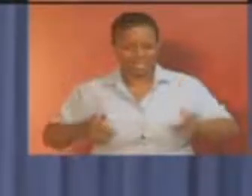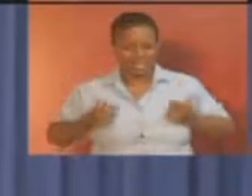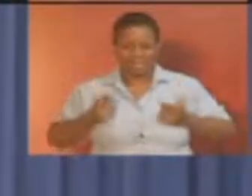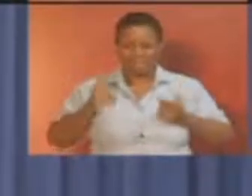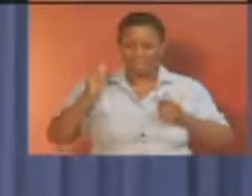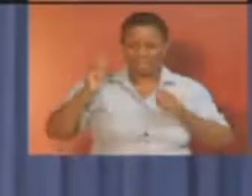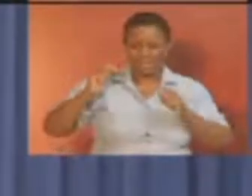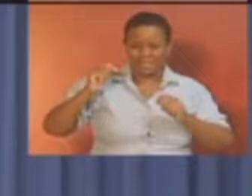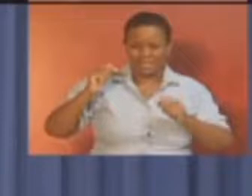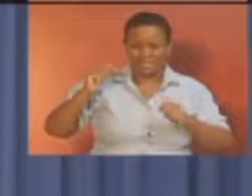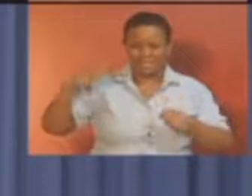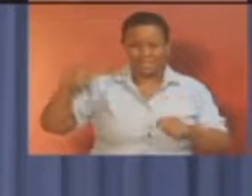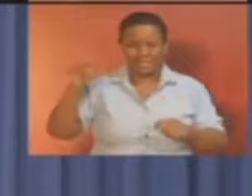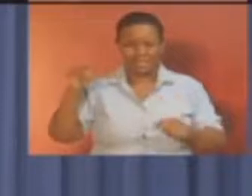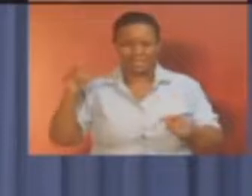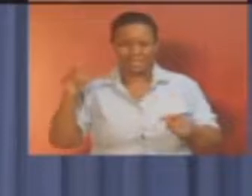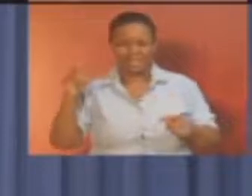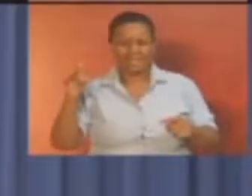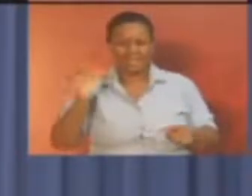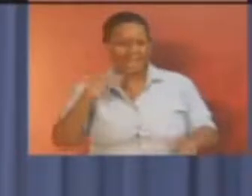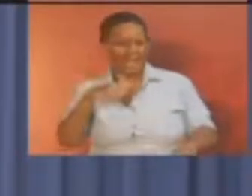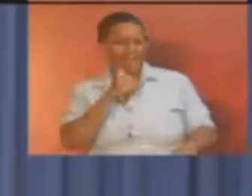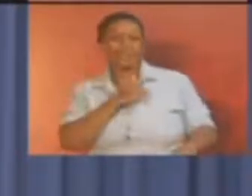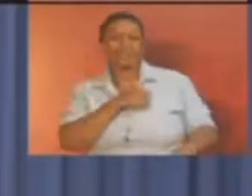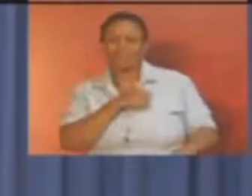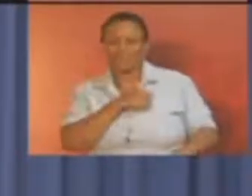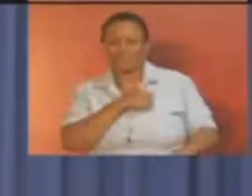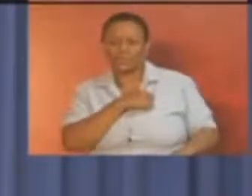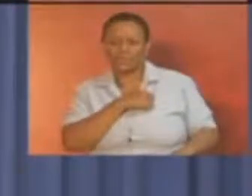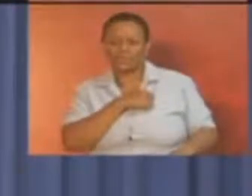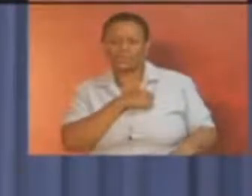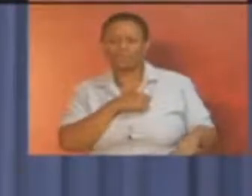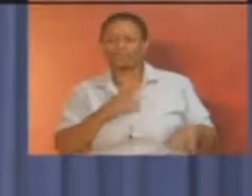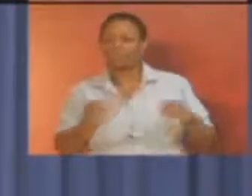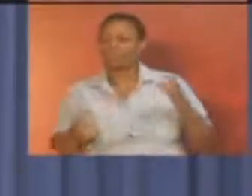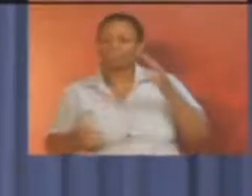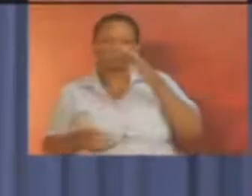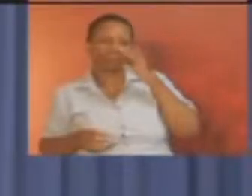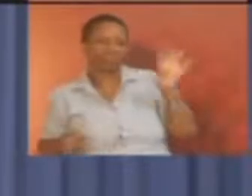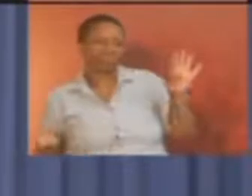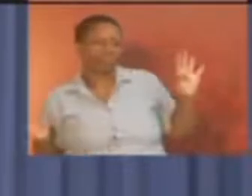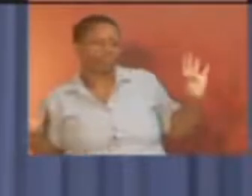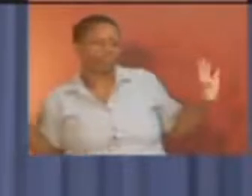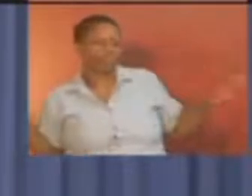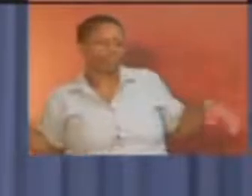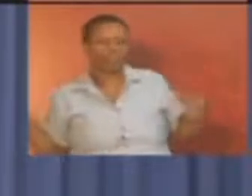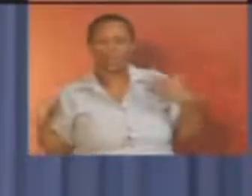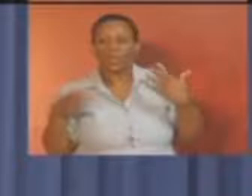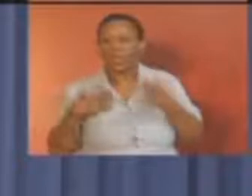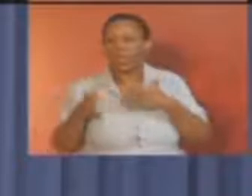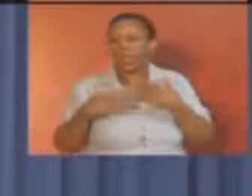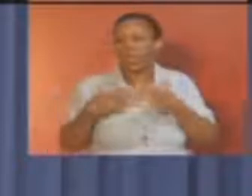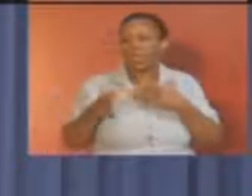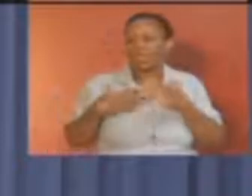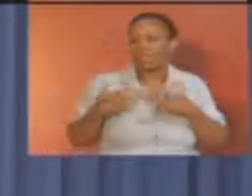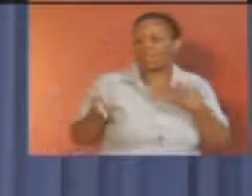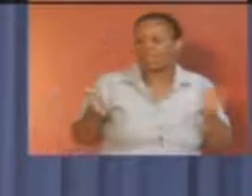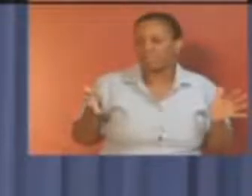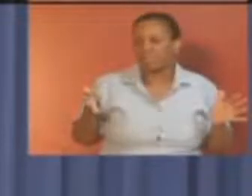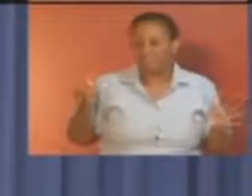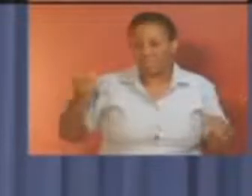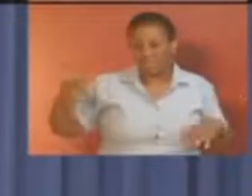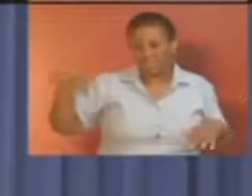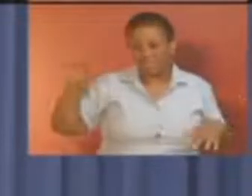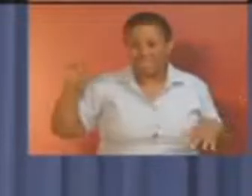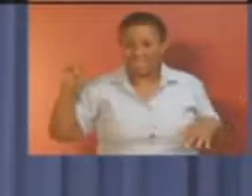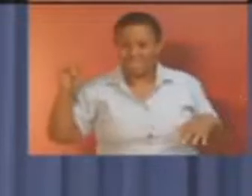day-to-day routine of the average person. And these people were innocent. They weren't disregarding the rules. They innocently turned up to shop in the mall.